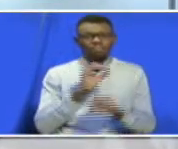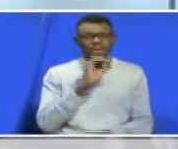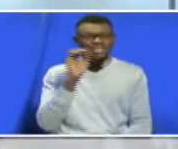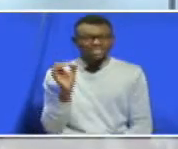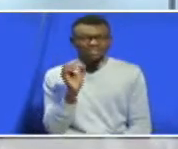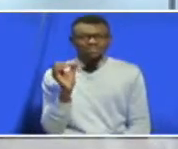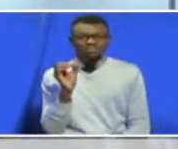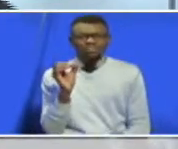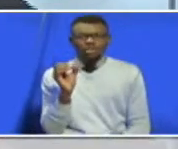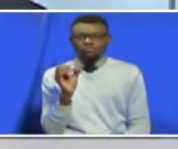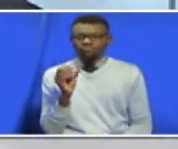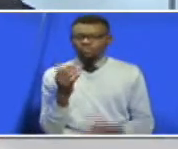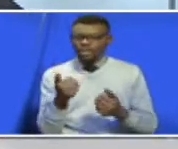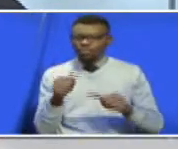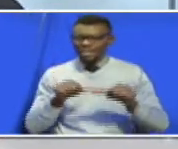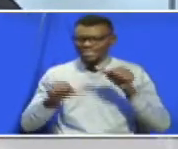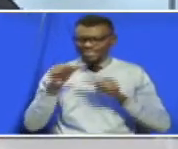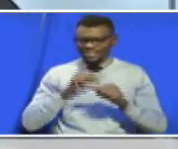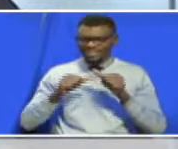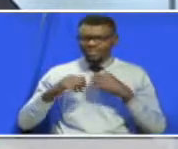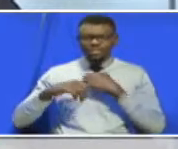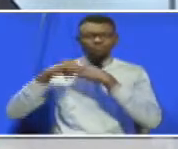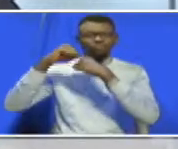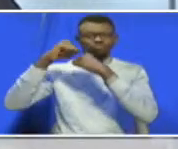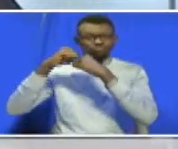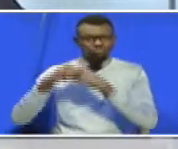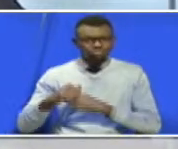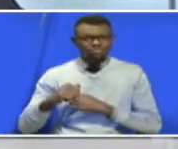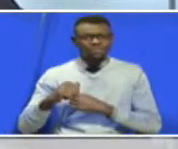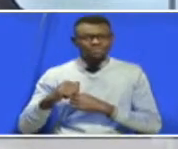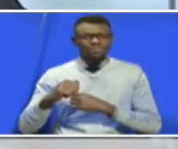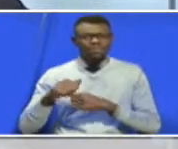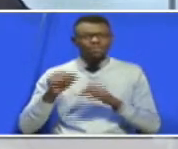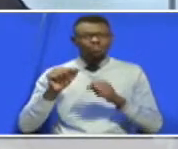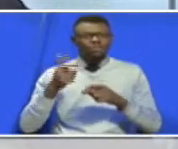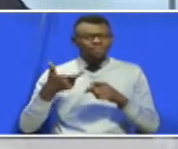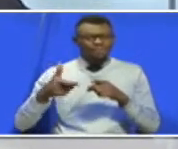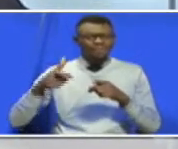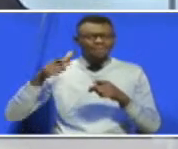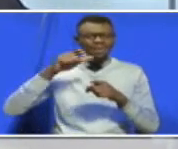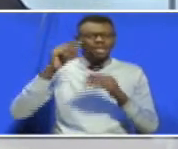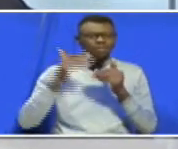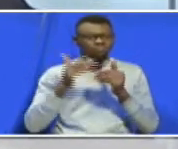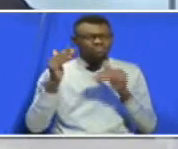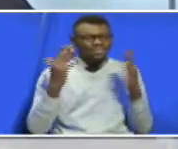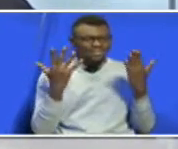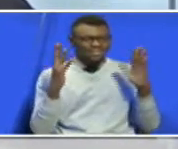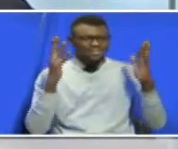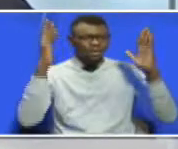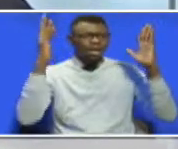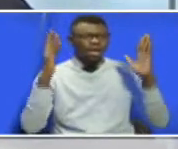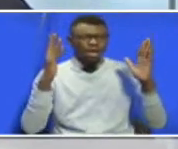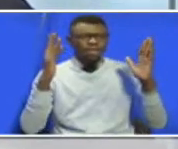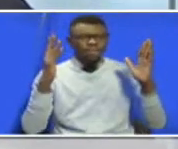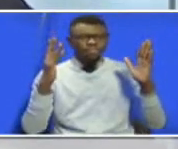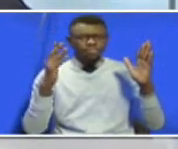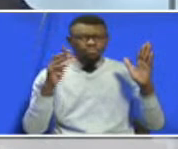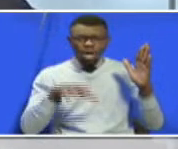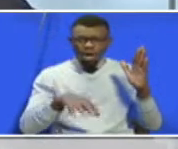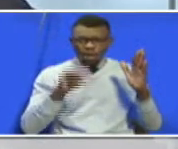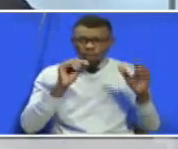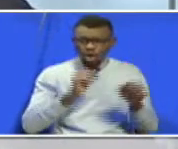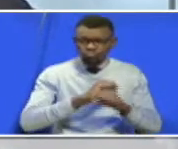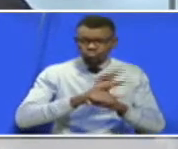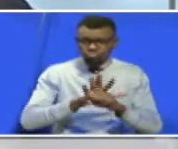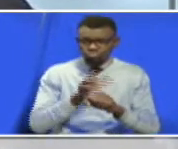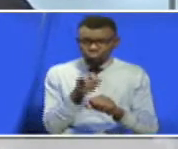16.3%, with scientists now predicting that the numbers might be rising even further as we head towards Christmas. The detection of Omicron variant could also